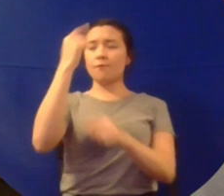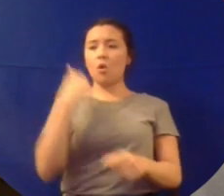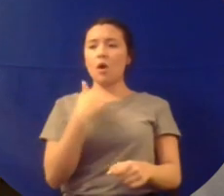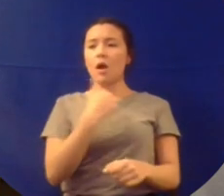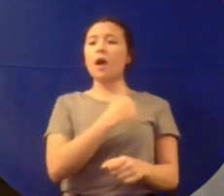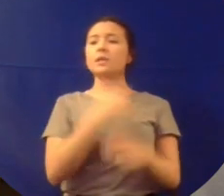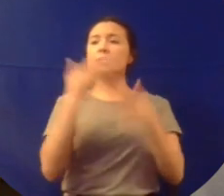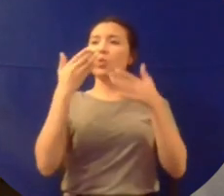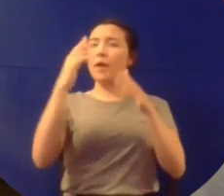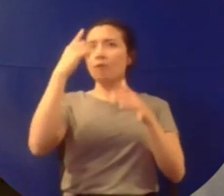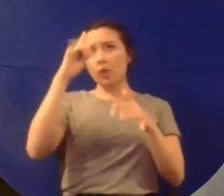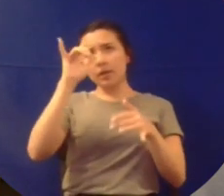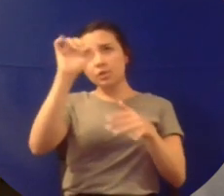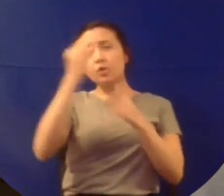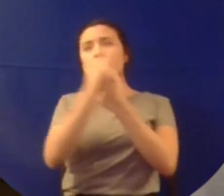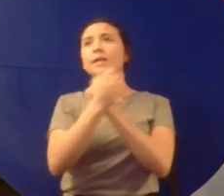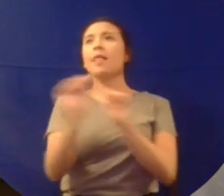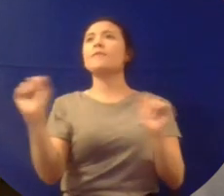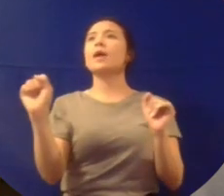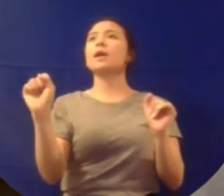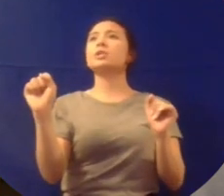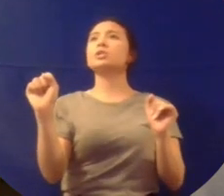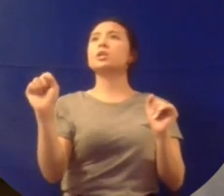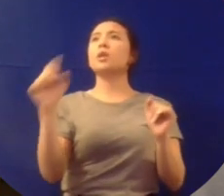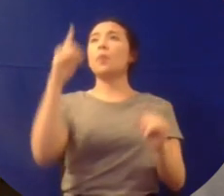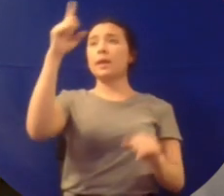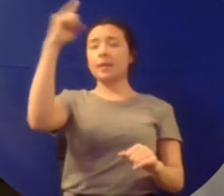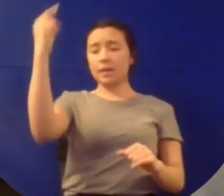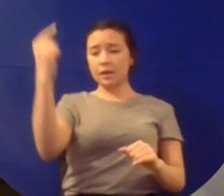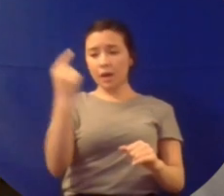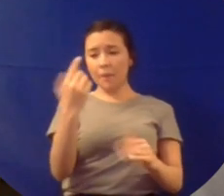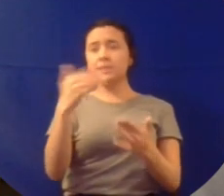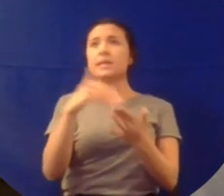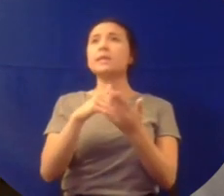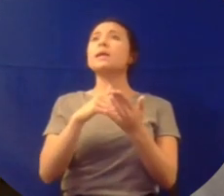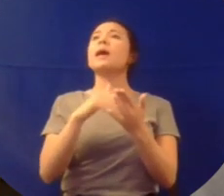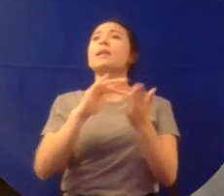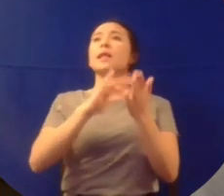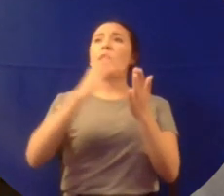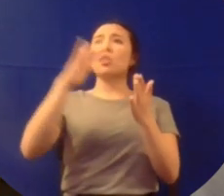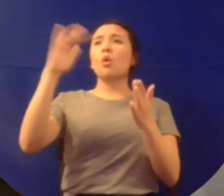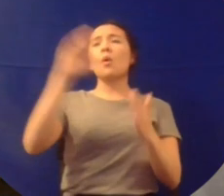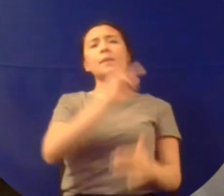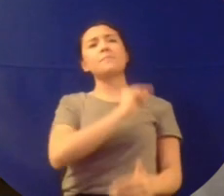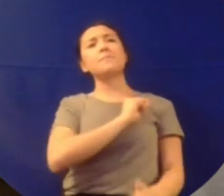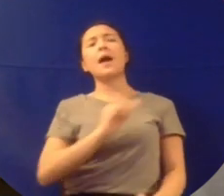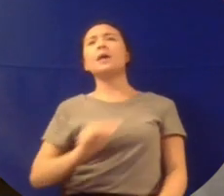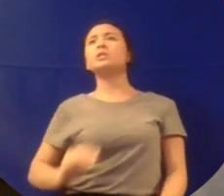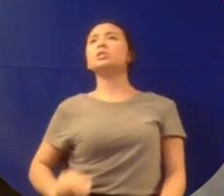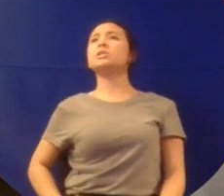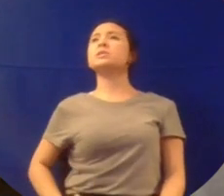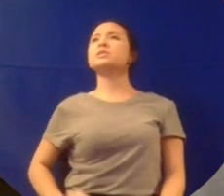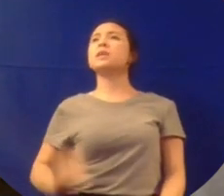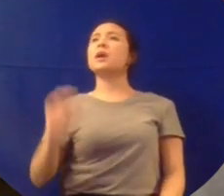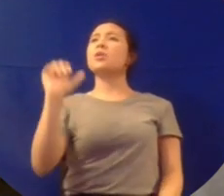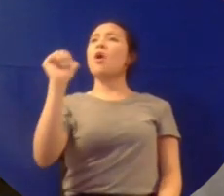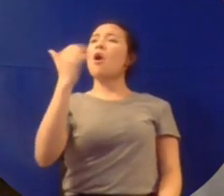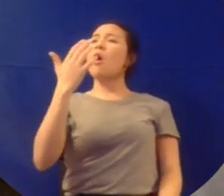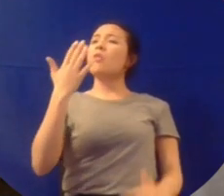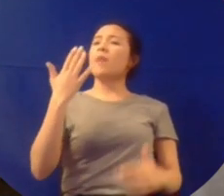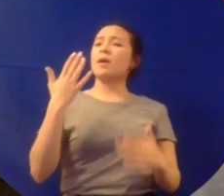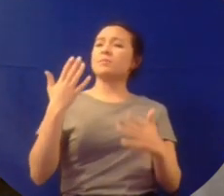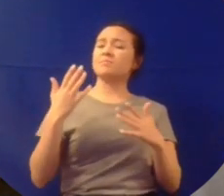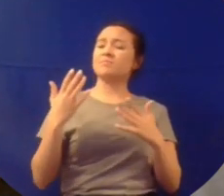ago, and opened for us the way to eternal salvation, that when he comes again in glory and